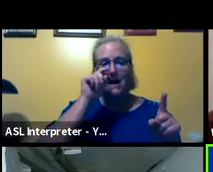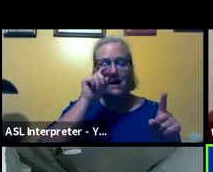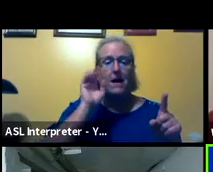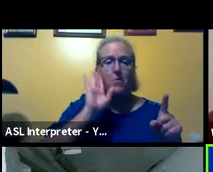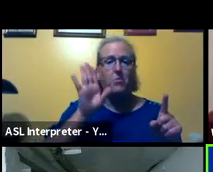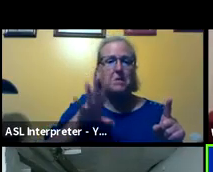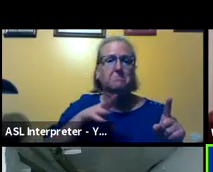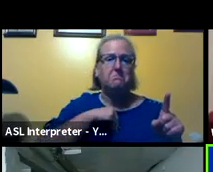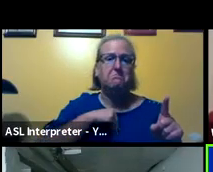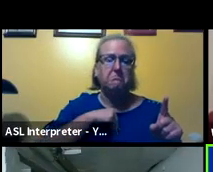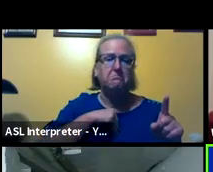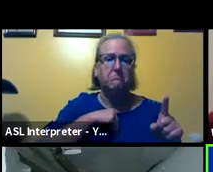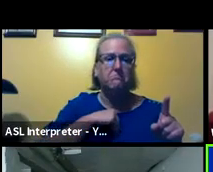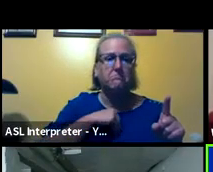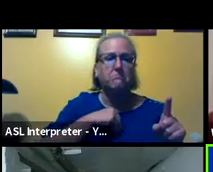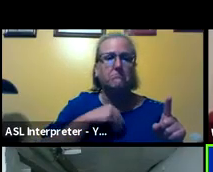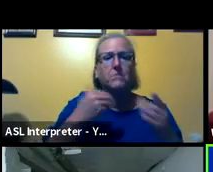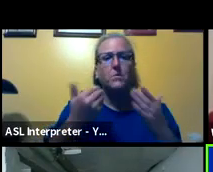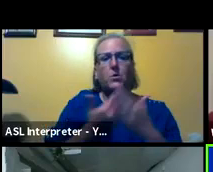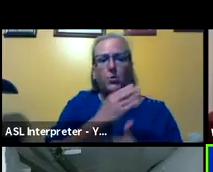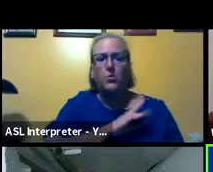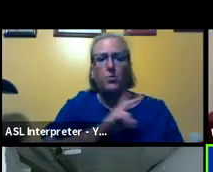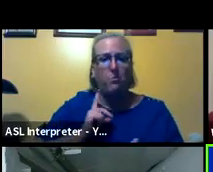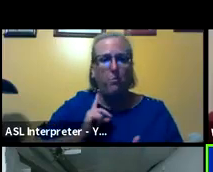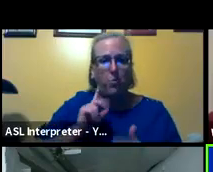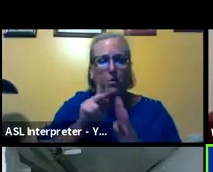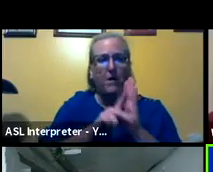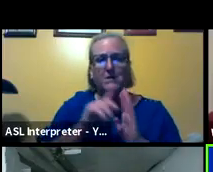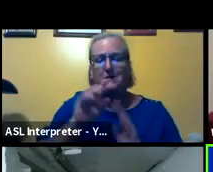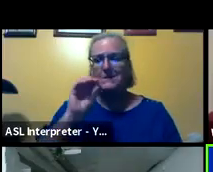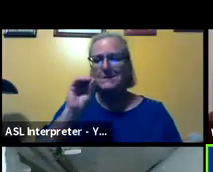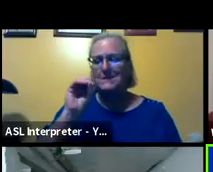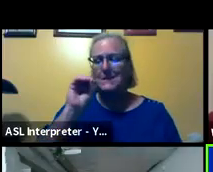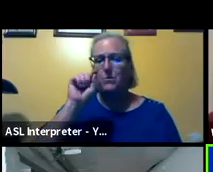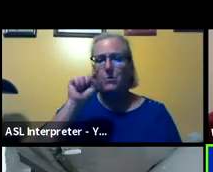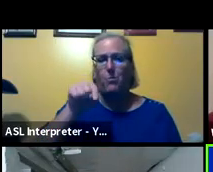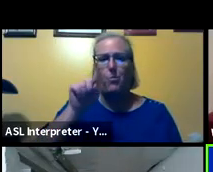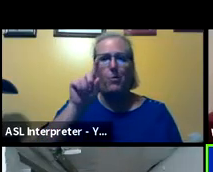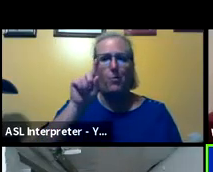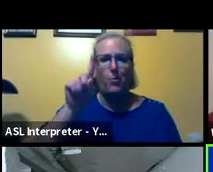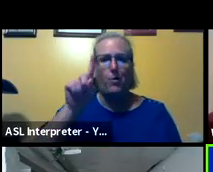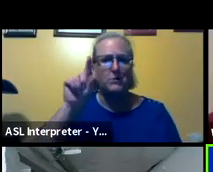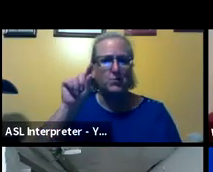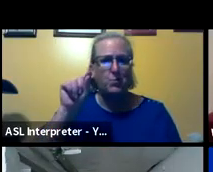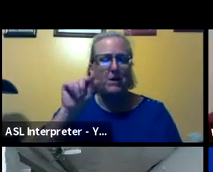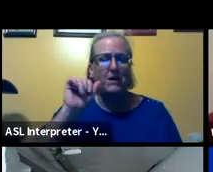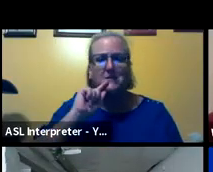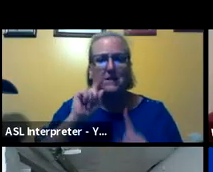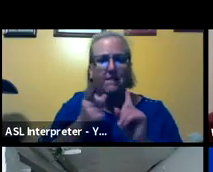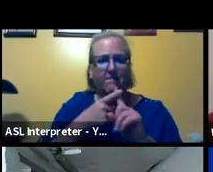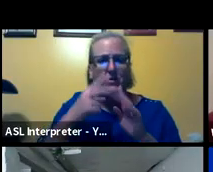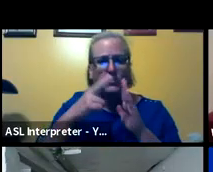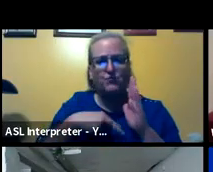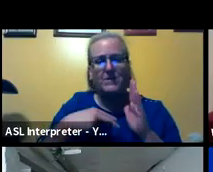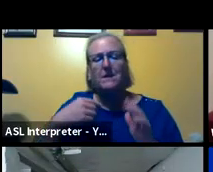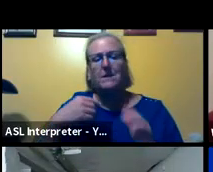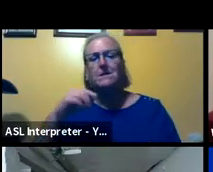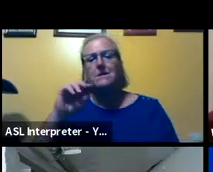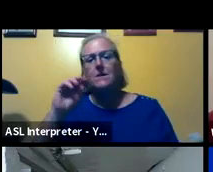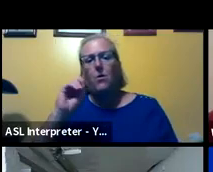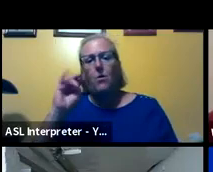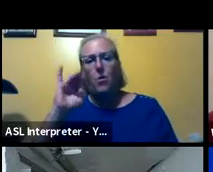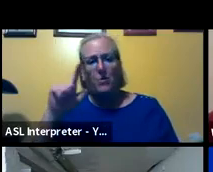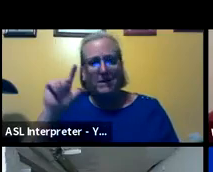accept new board policy 01.20 as a first read. This is Claire O'Neill, second.